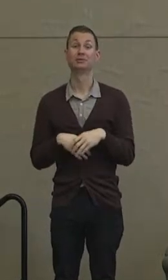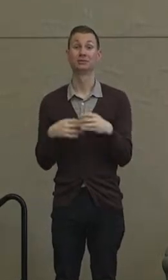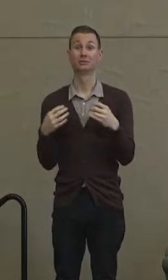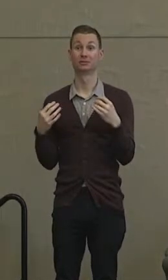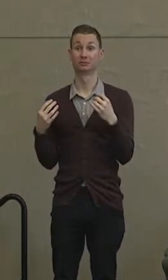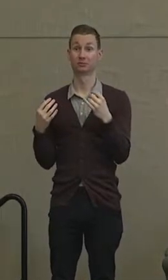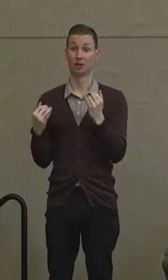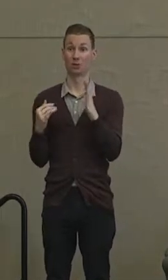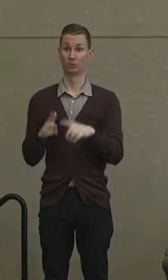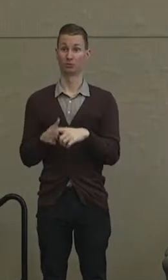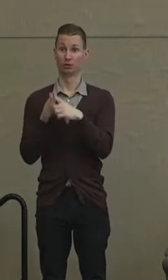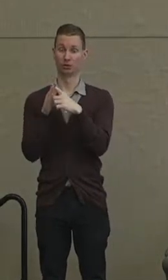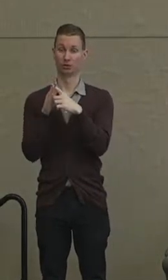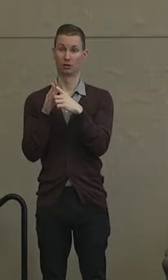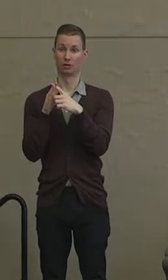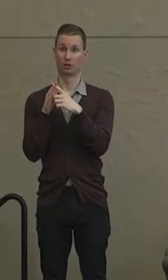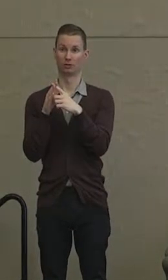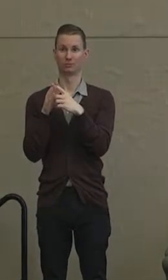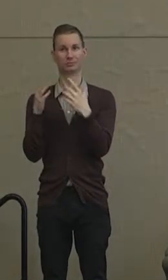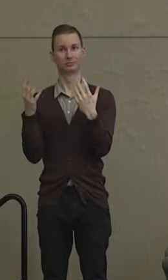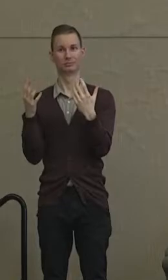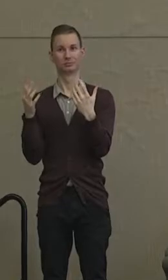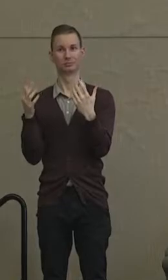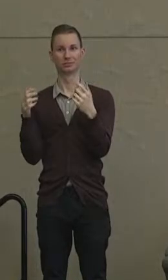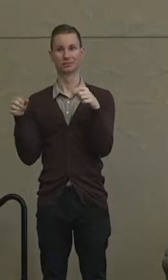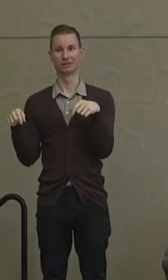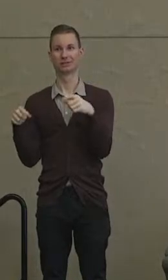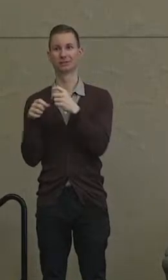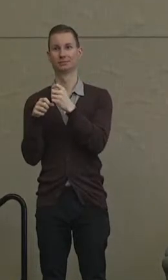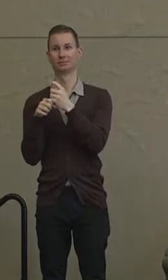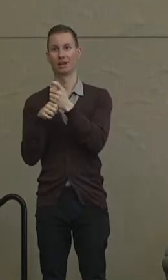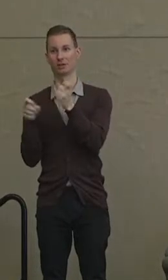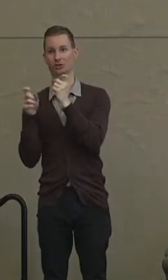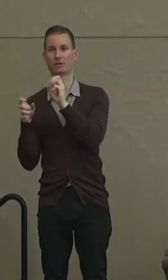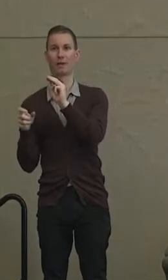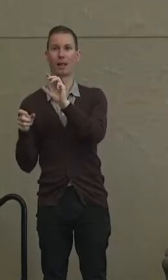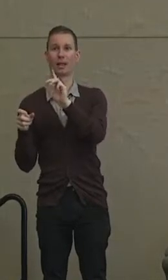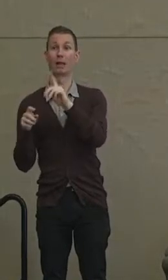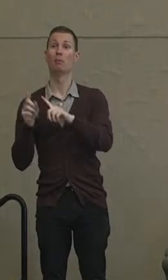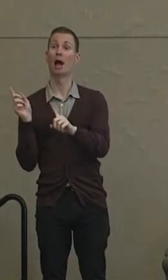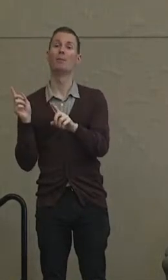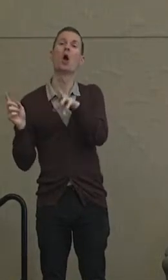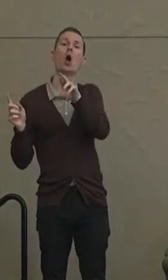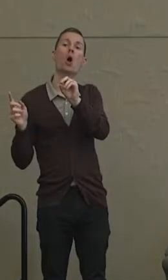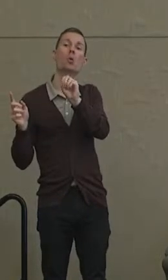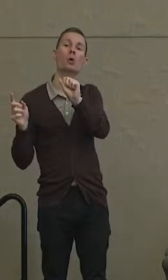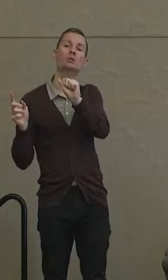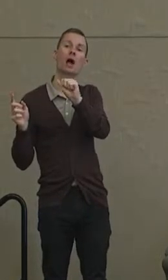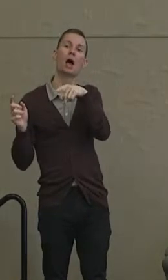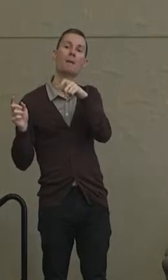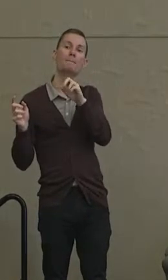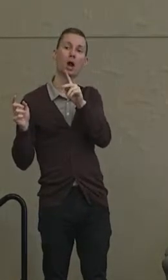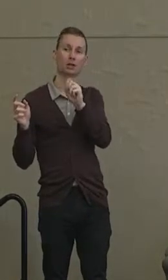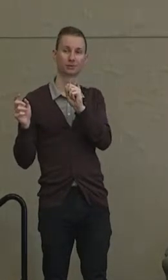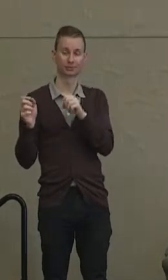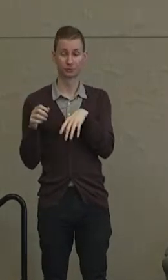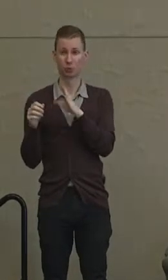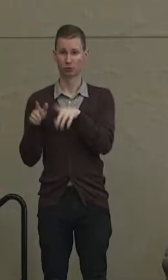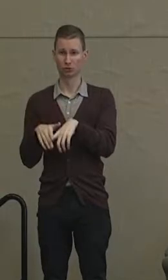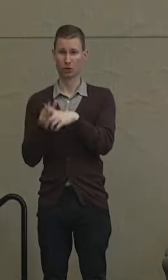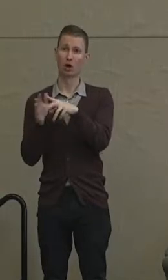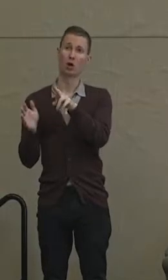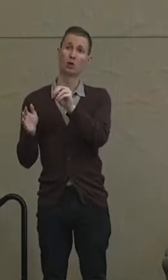begin with it, because it is the anniversary of MLK, but Rosa Parks. I remember beginning with Rosa